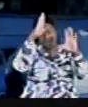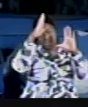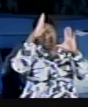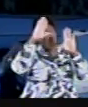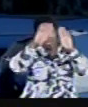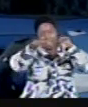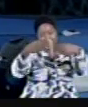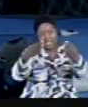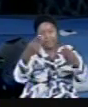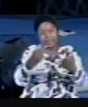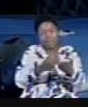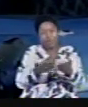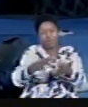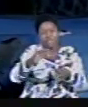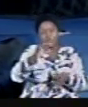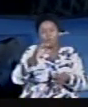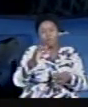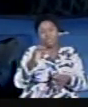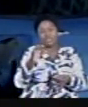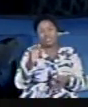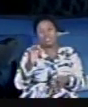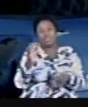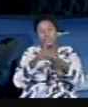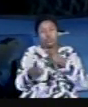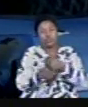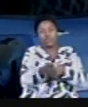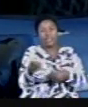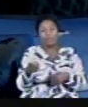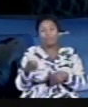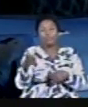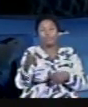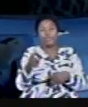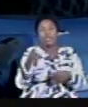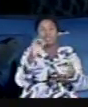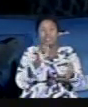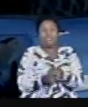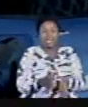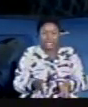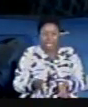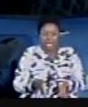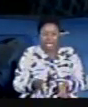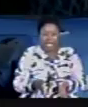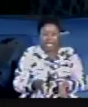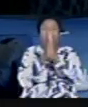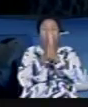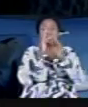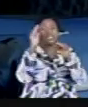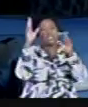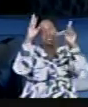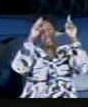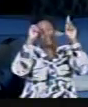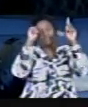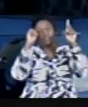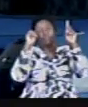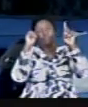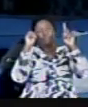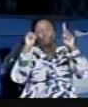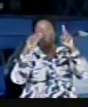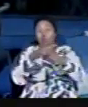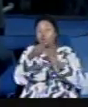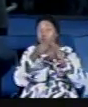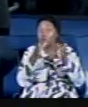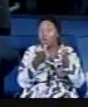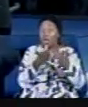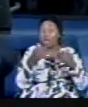Holy Spirit to them that ask him? When you had